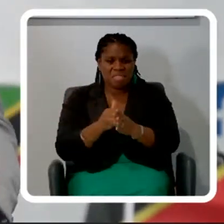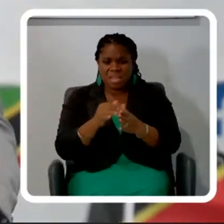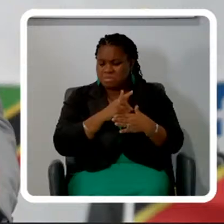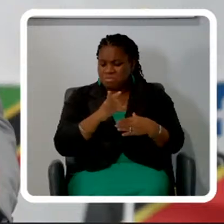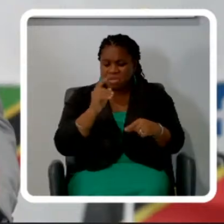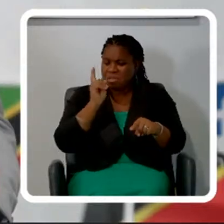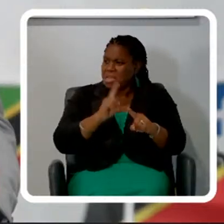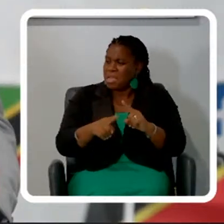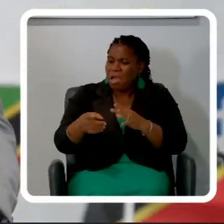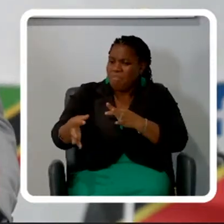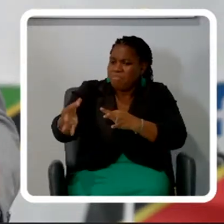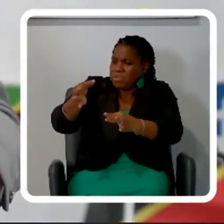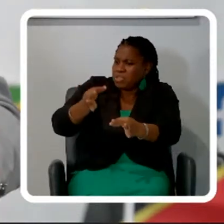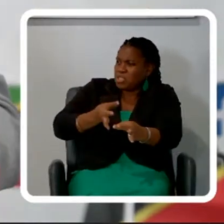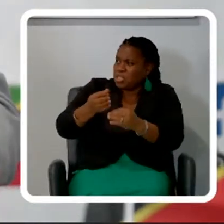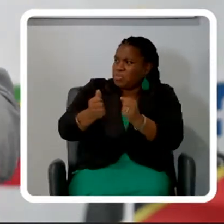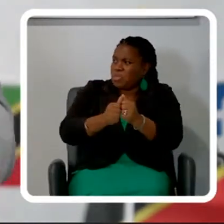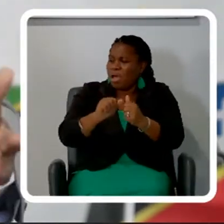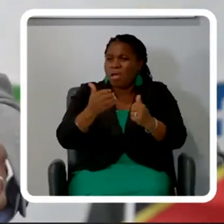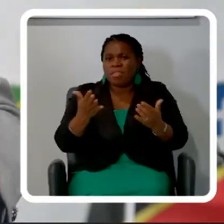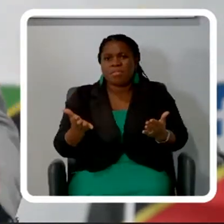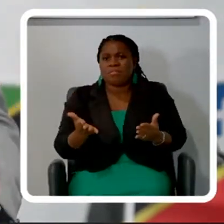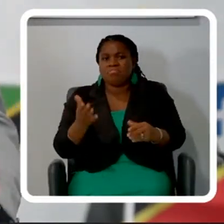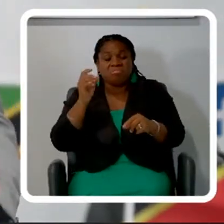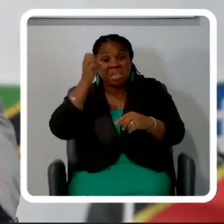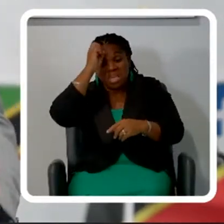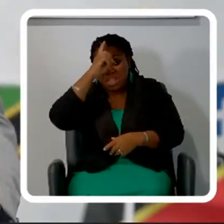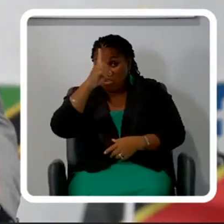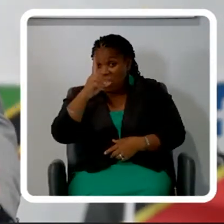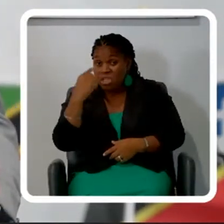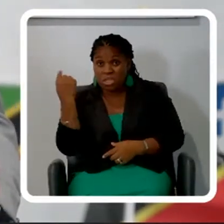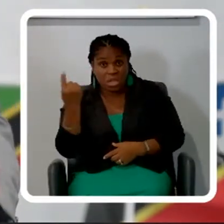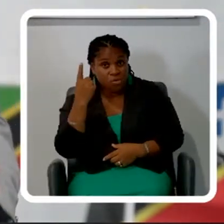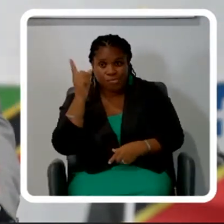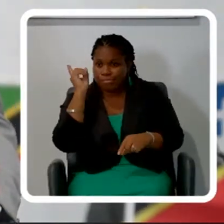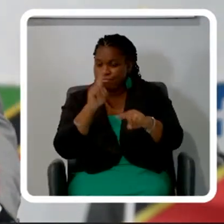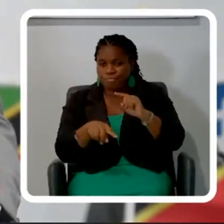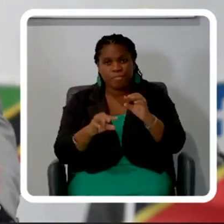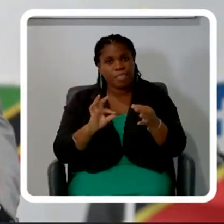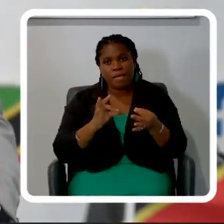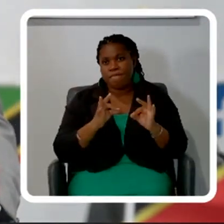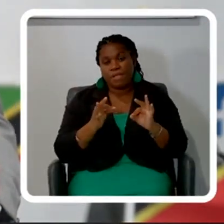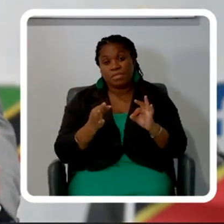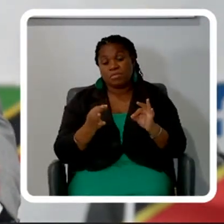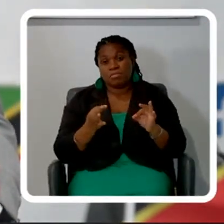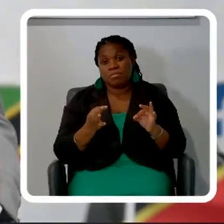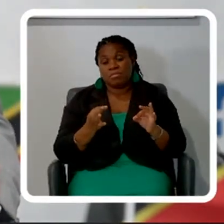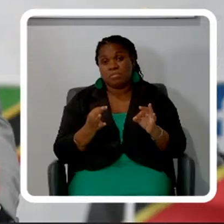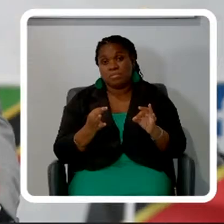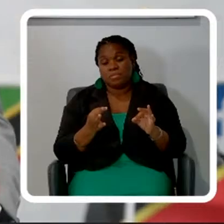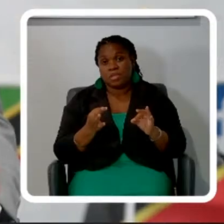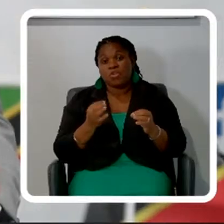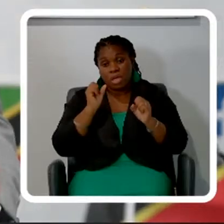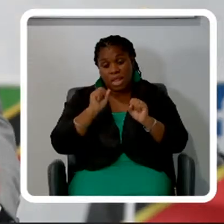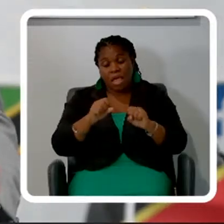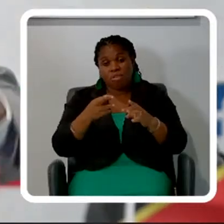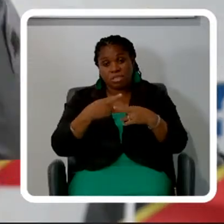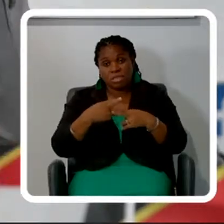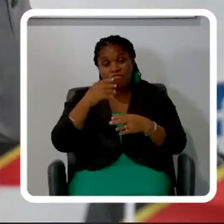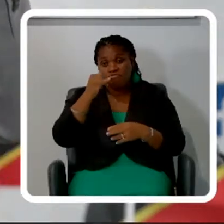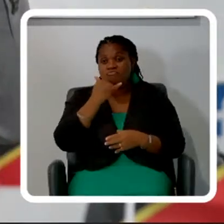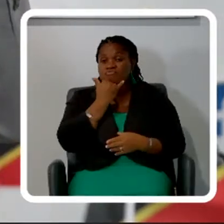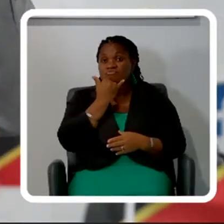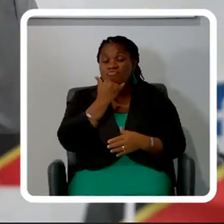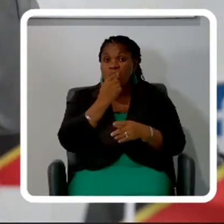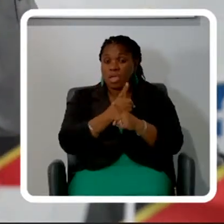else. Can be replaced by education alone, because you could have the wrong type of education. And I